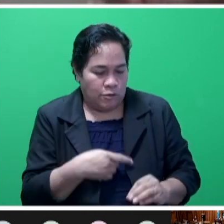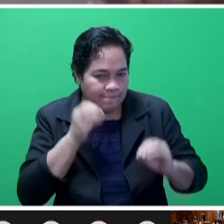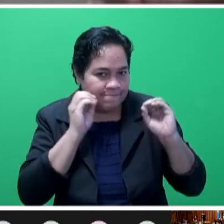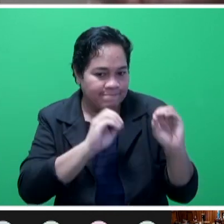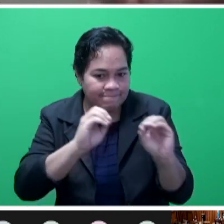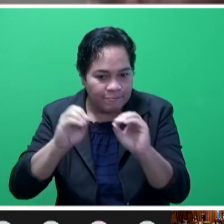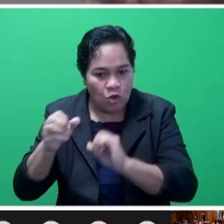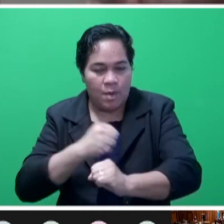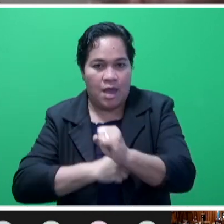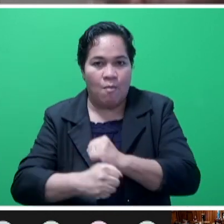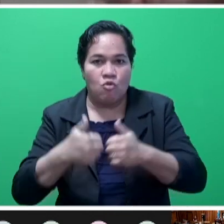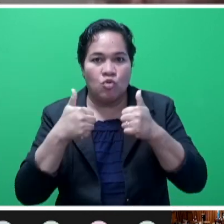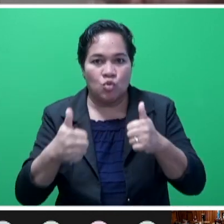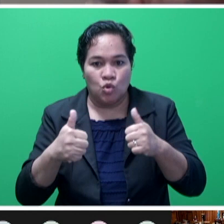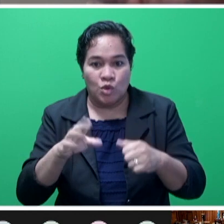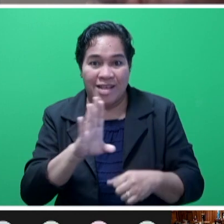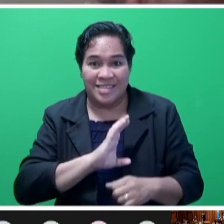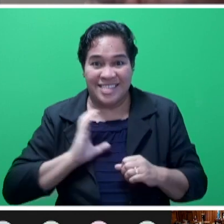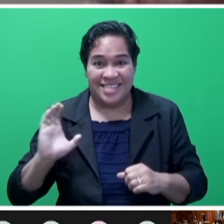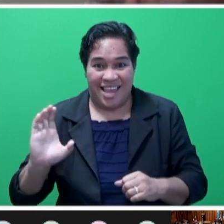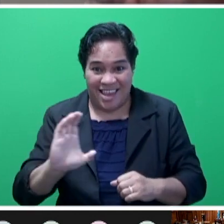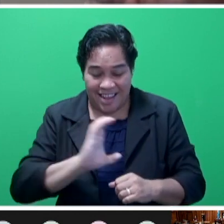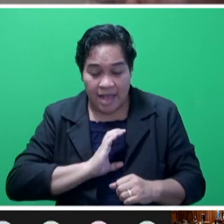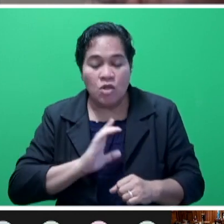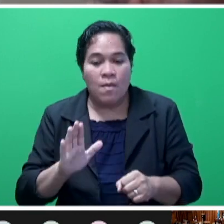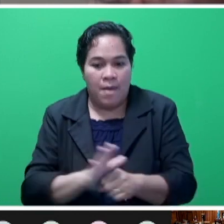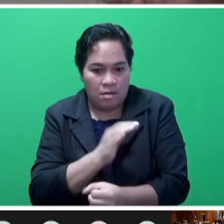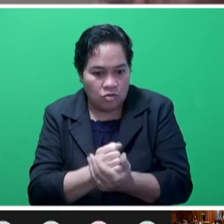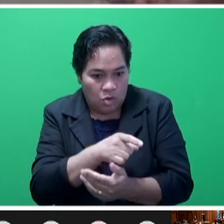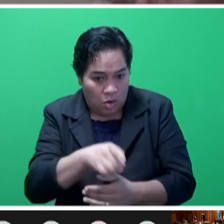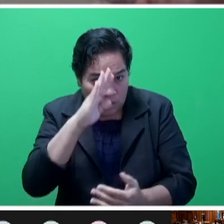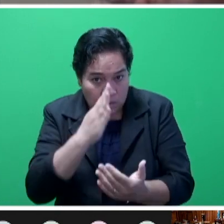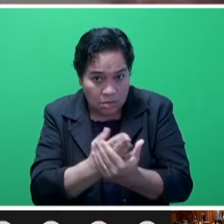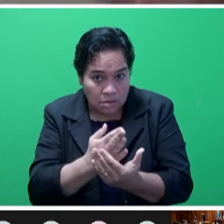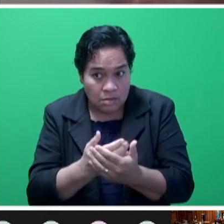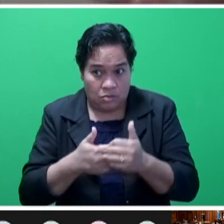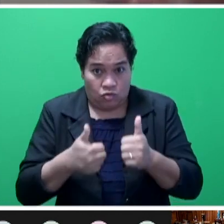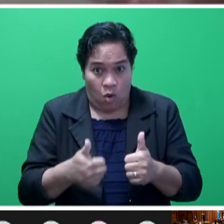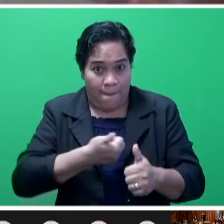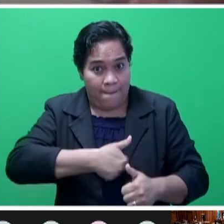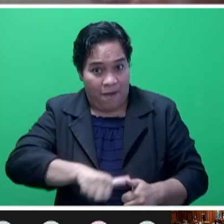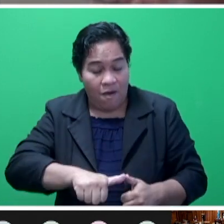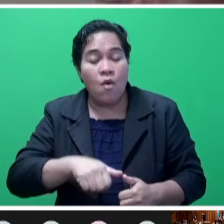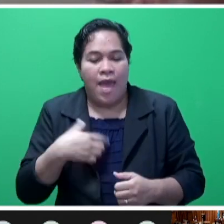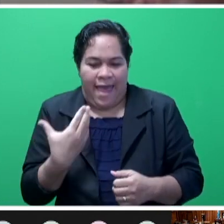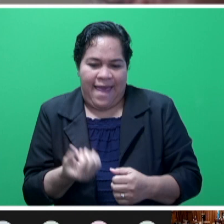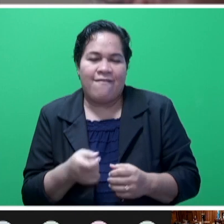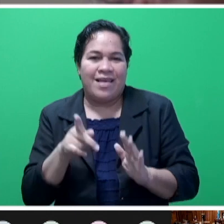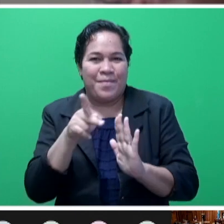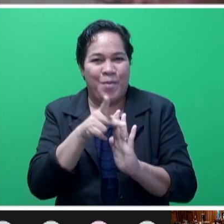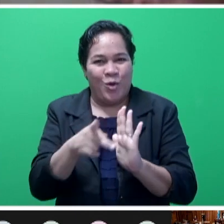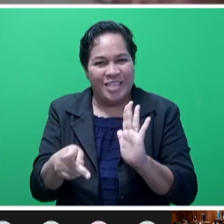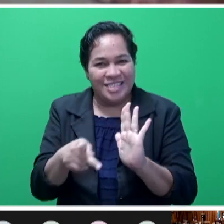good citizens. To ensure children continue to display good behavior in schools and out of schools, we have a number of policies in